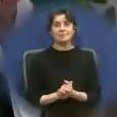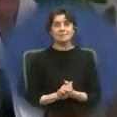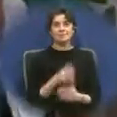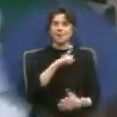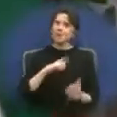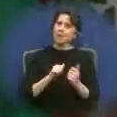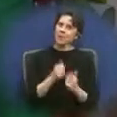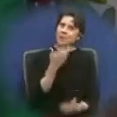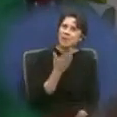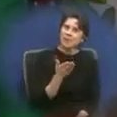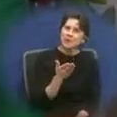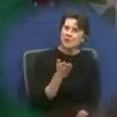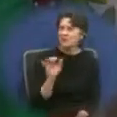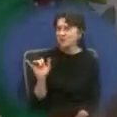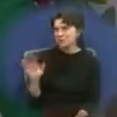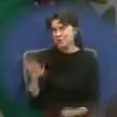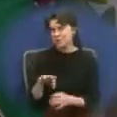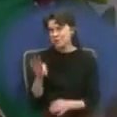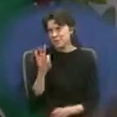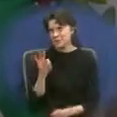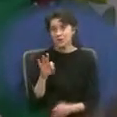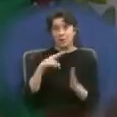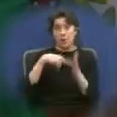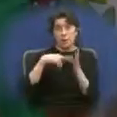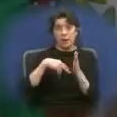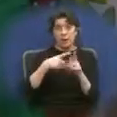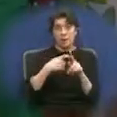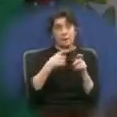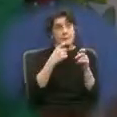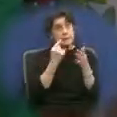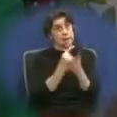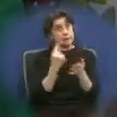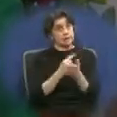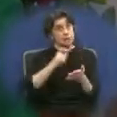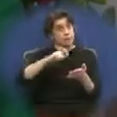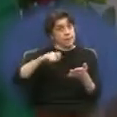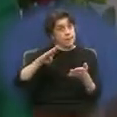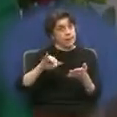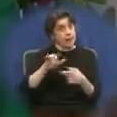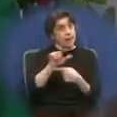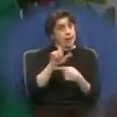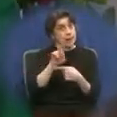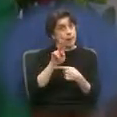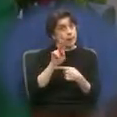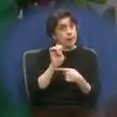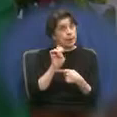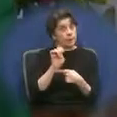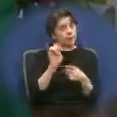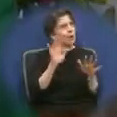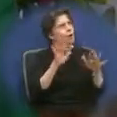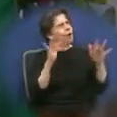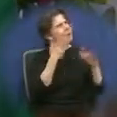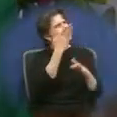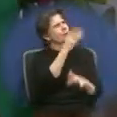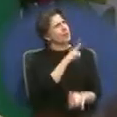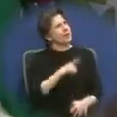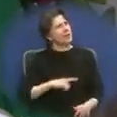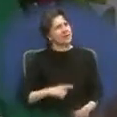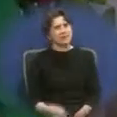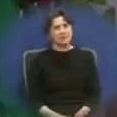The Lord be with you. And with your spirit. A reading from the Holy Gospel according to Luke. Glory to you, O Lord.